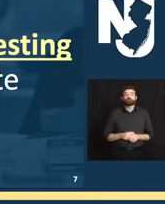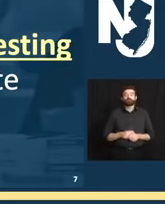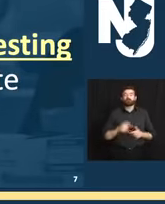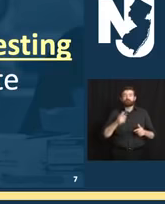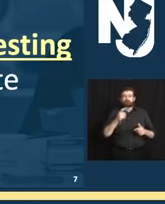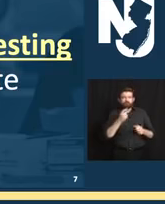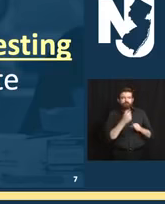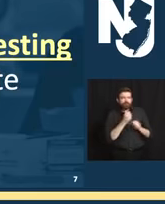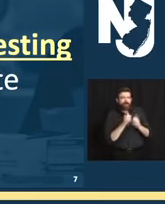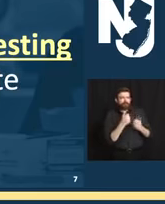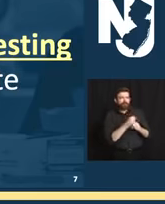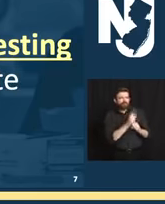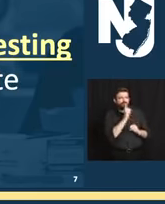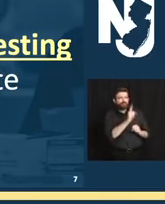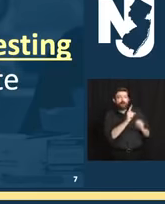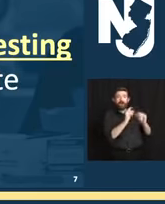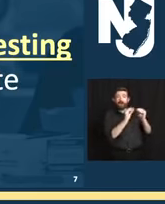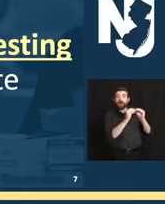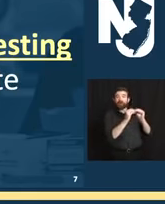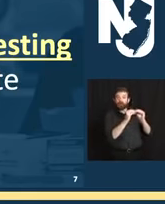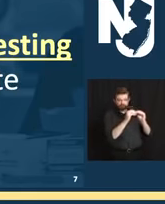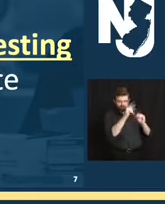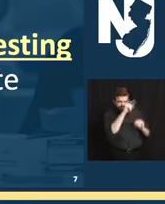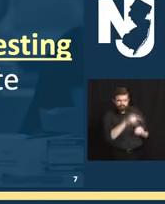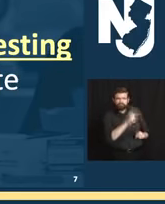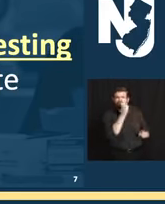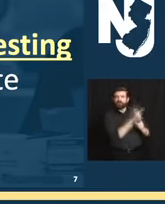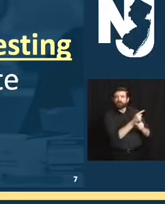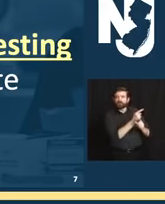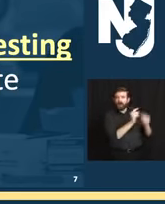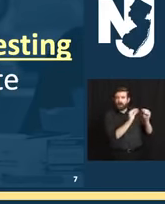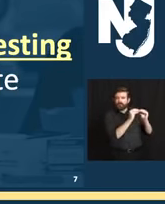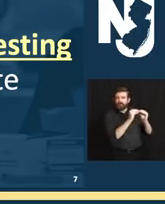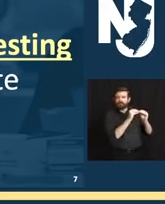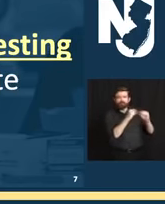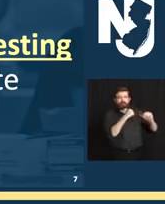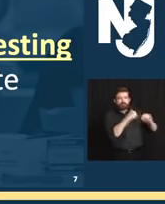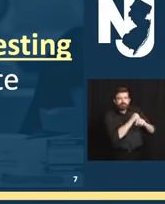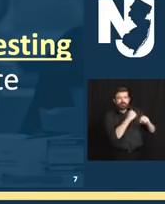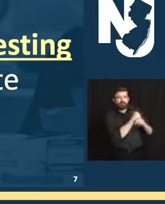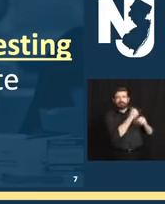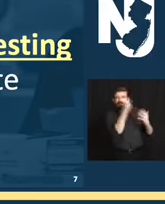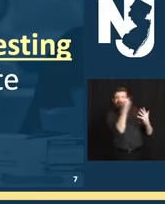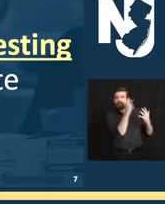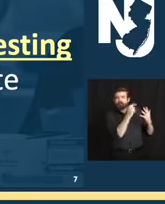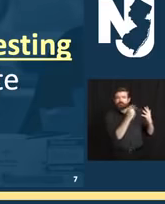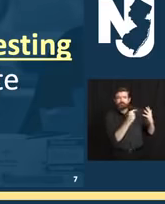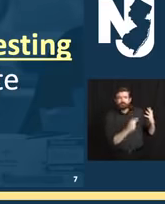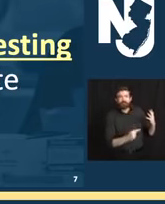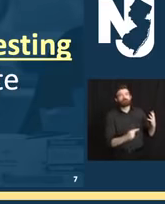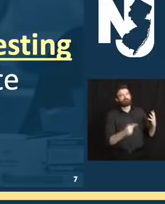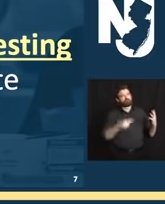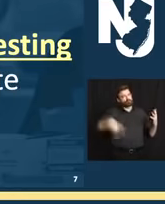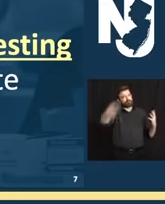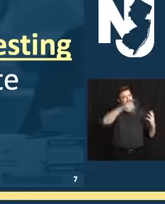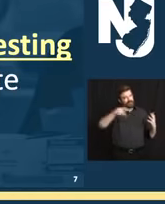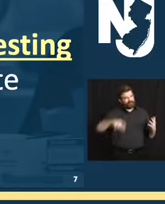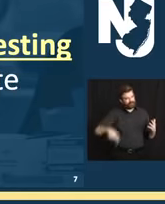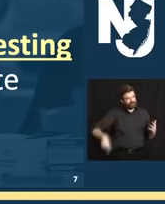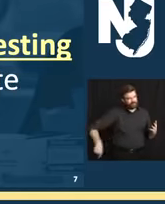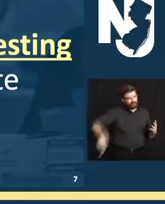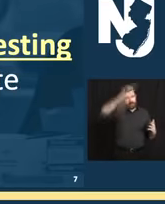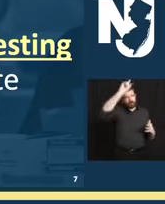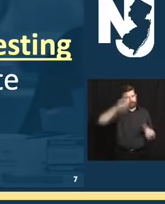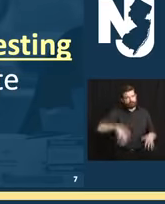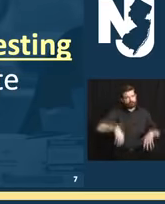have the most accurate data to determine the dates of our next steps forward, we also need to get our testing numbers as large